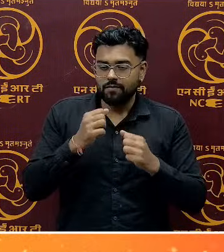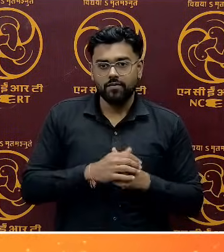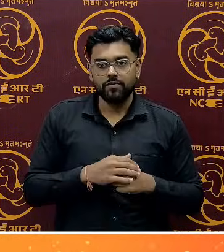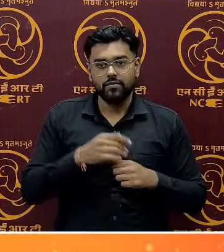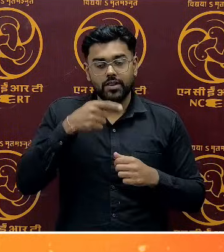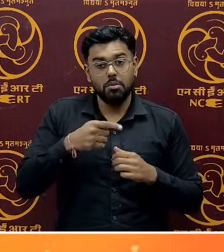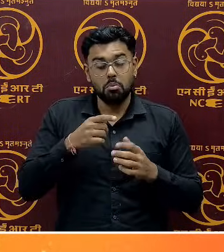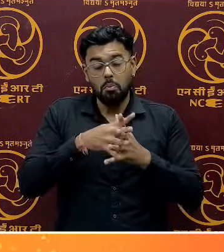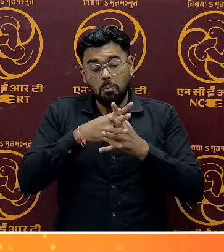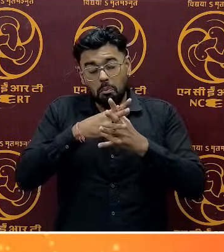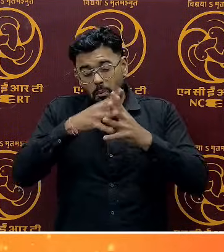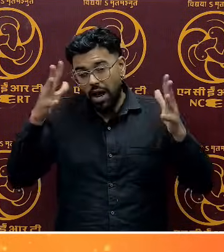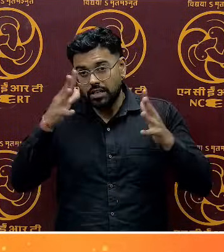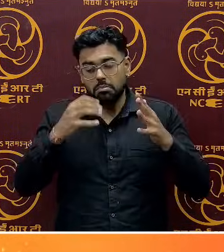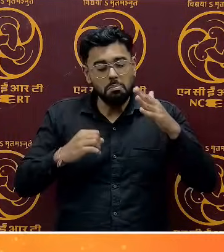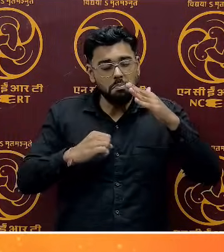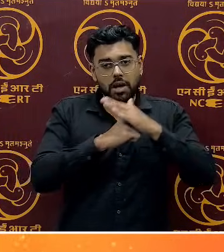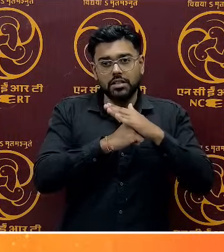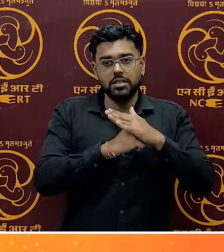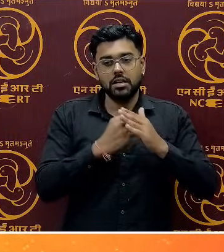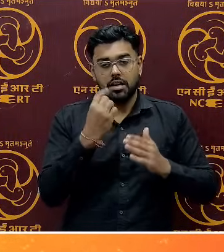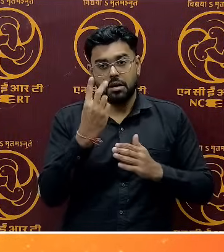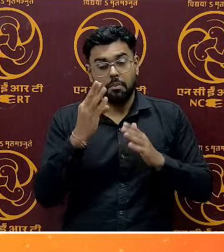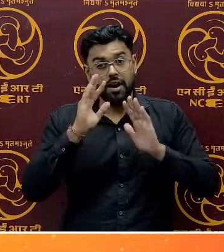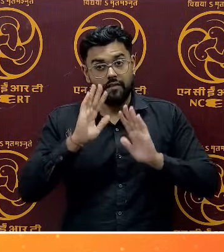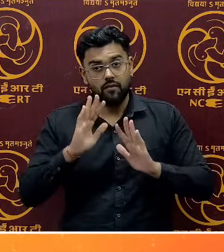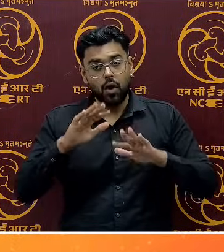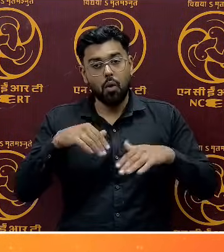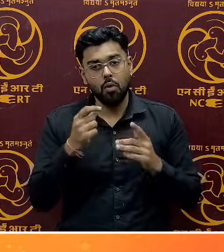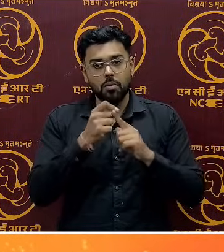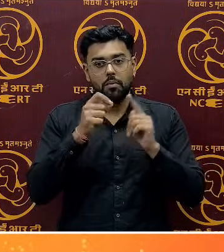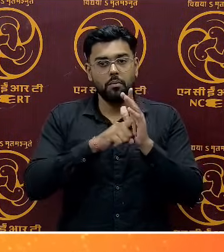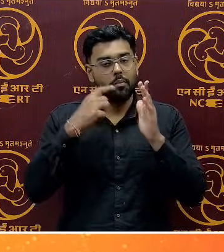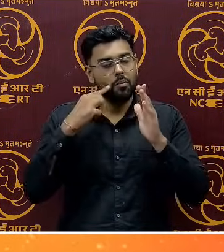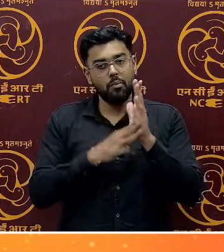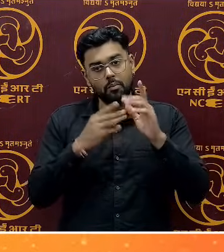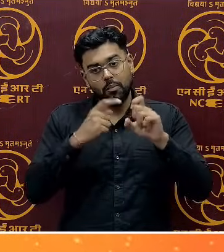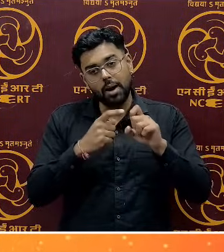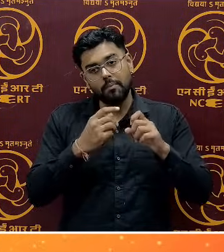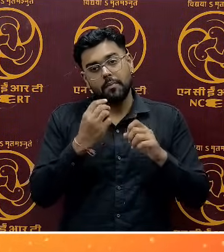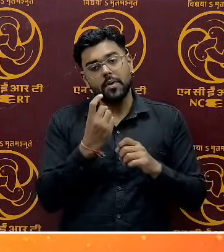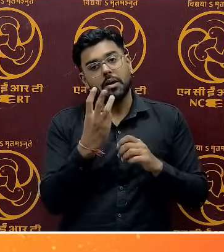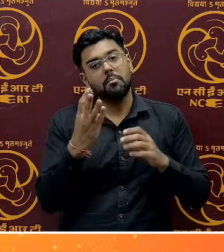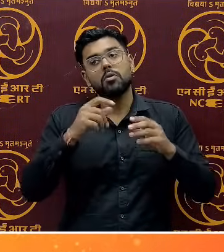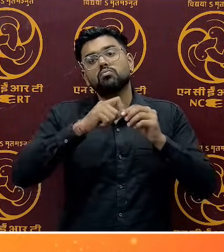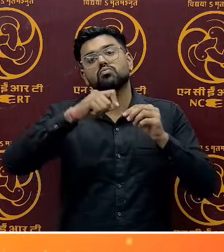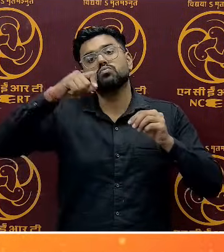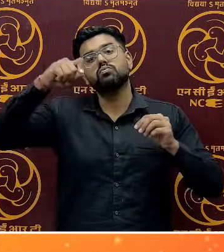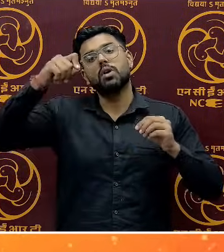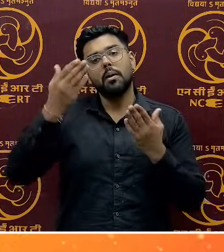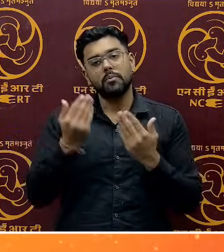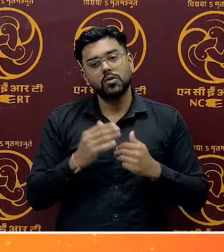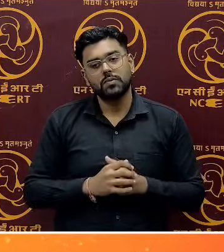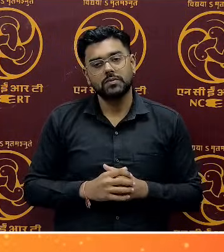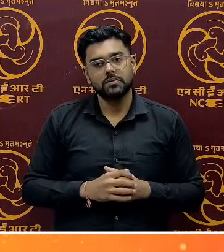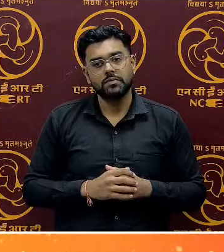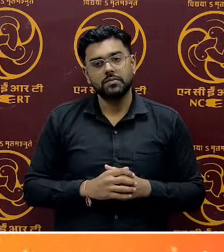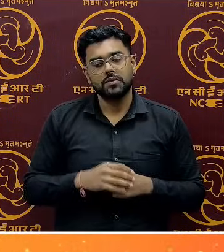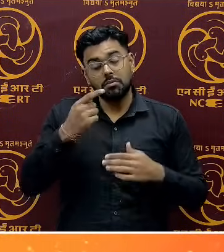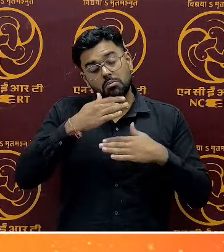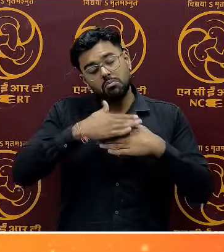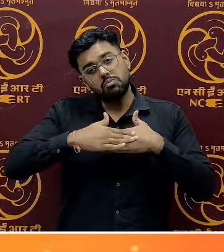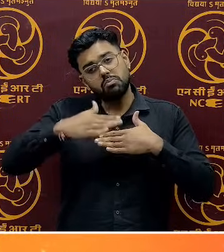largest prime number, or does the list of prime numbers go on without an end? Does it